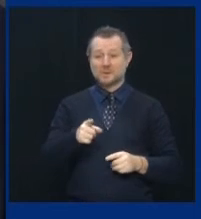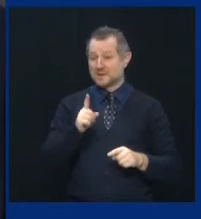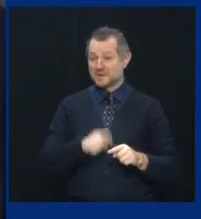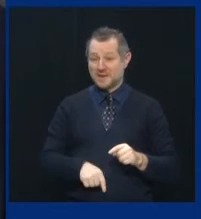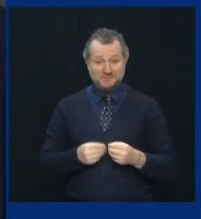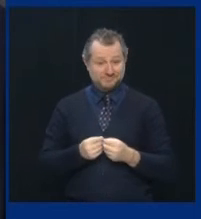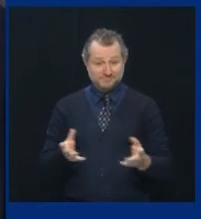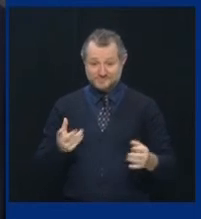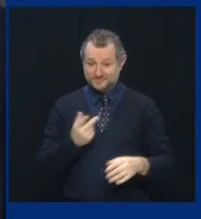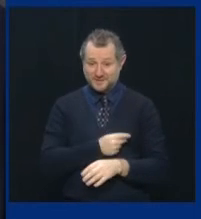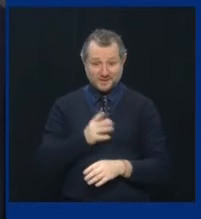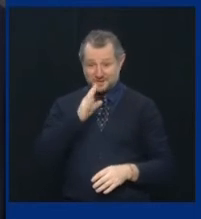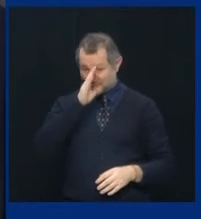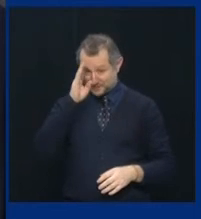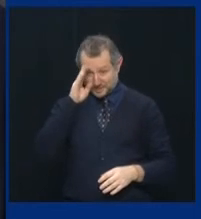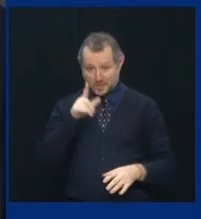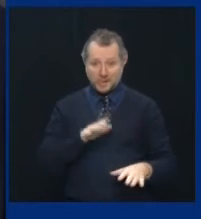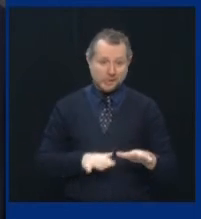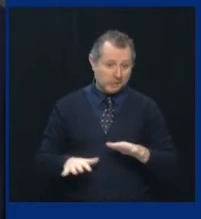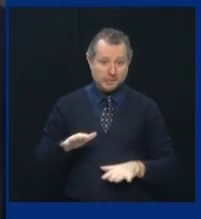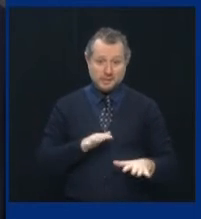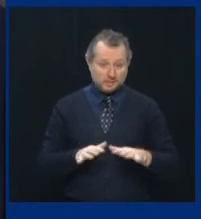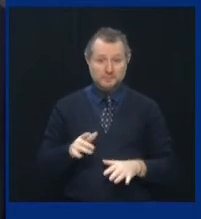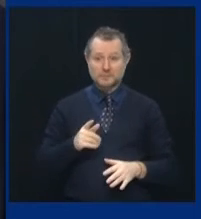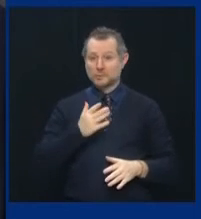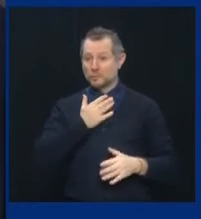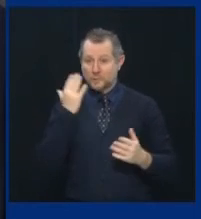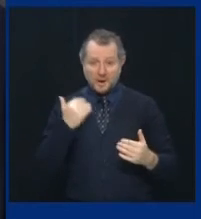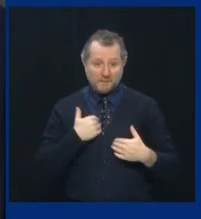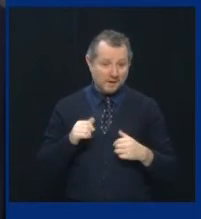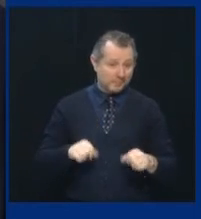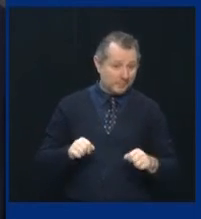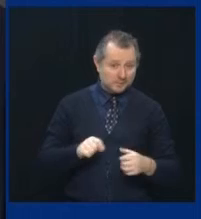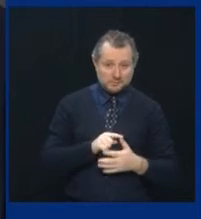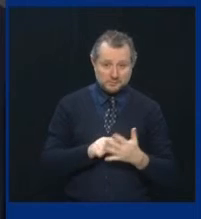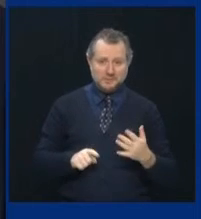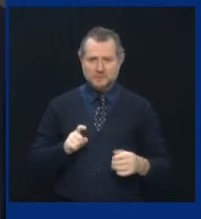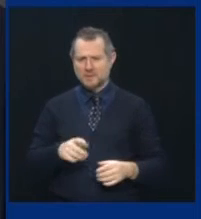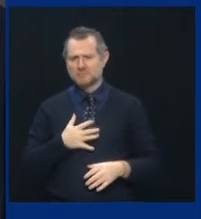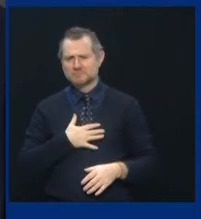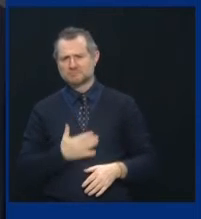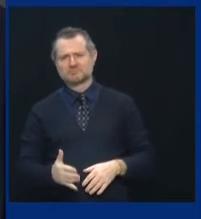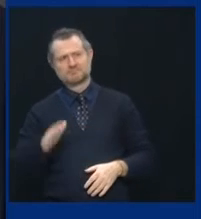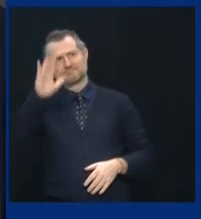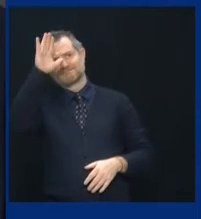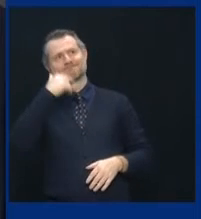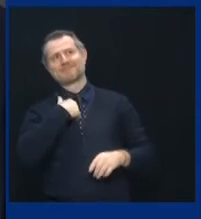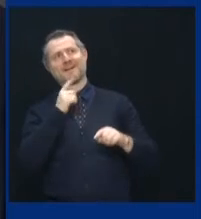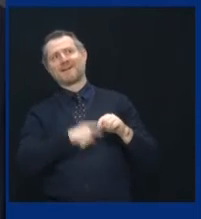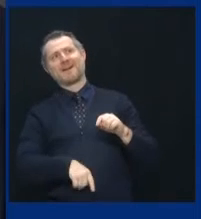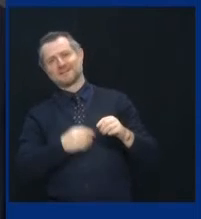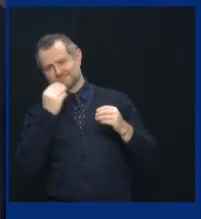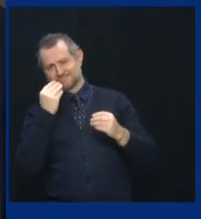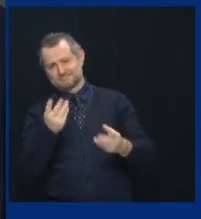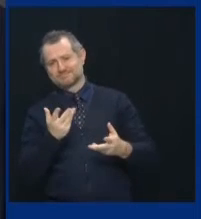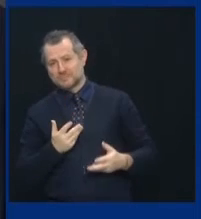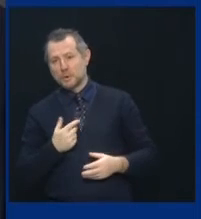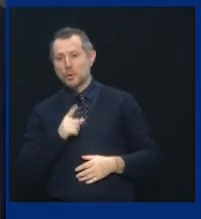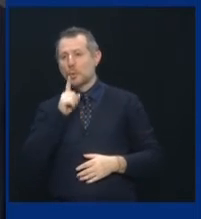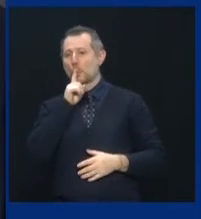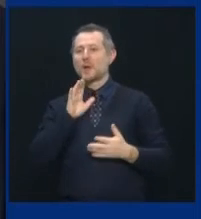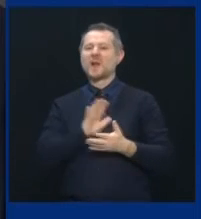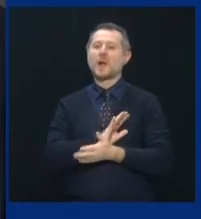your hospital doesn't have the capacity, then just say that. But don't say, as a